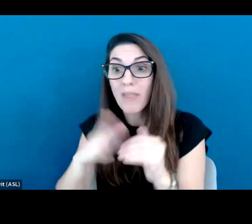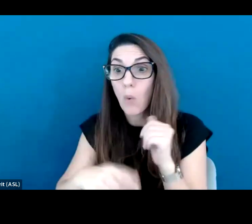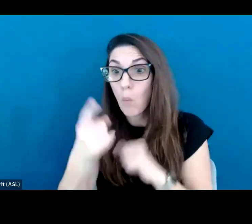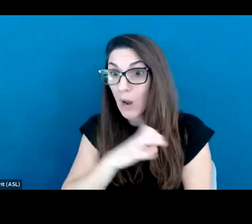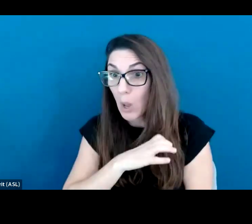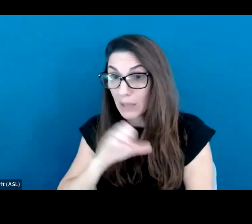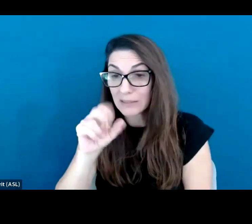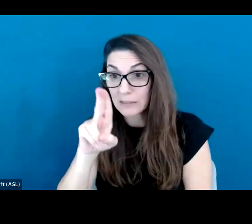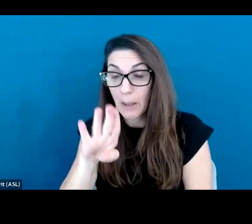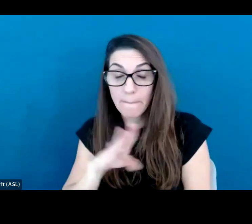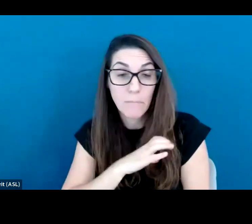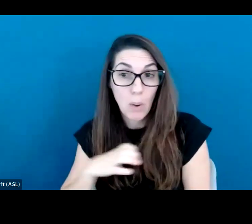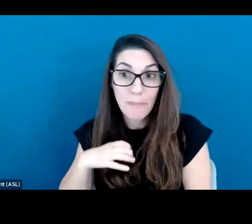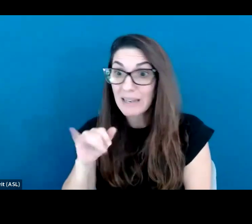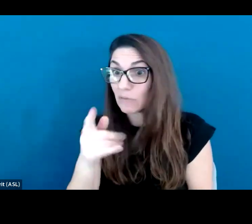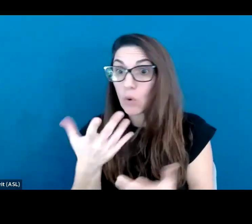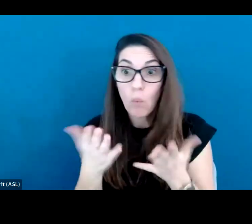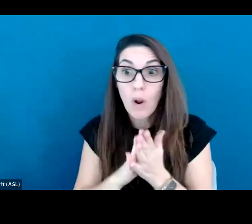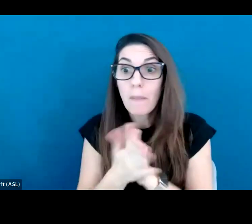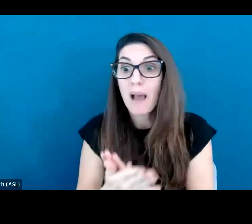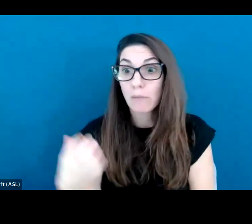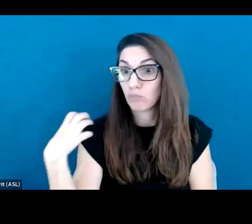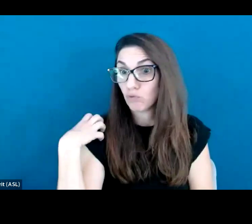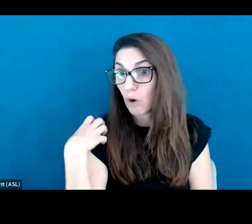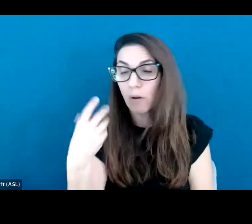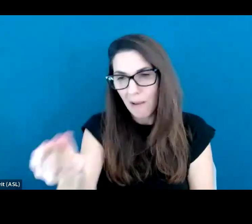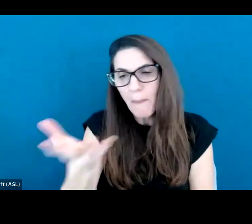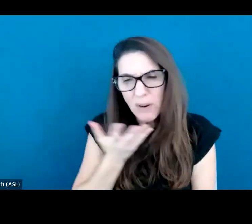And if you're interested in serving as chair, let me know as well.